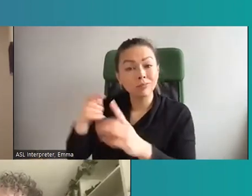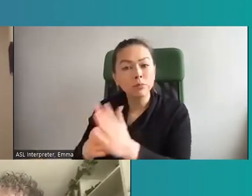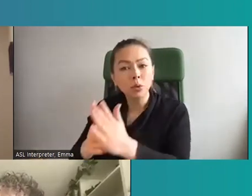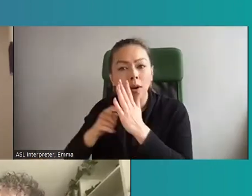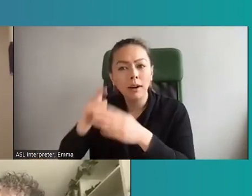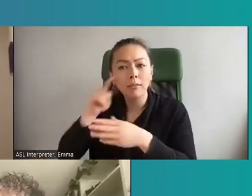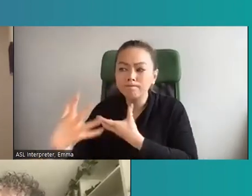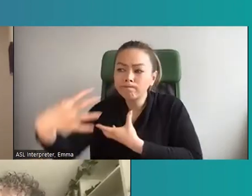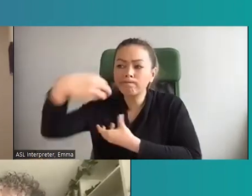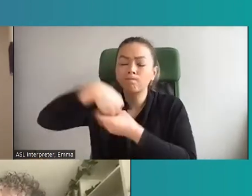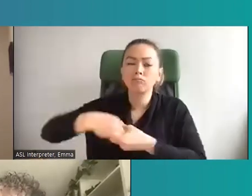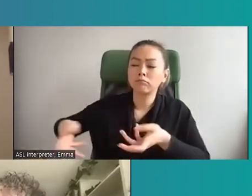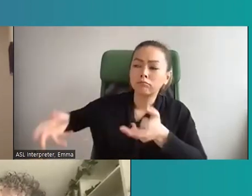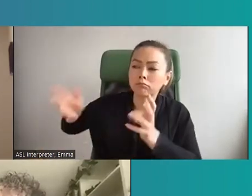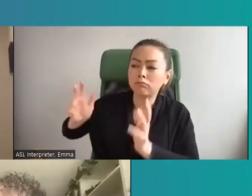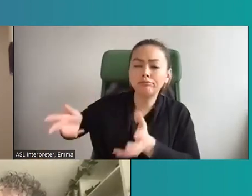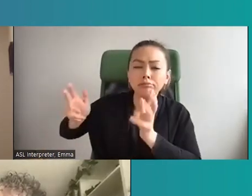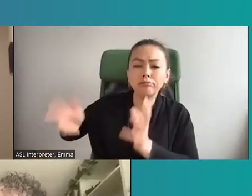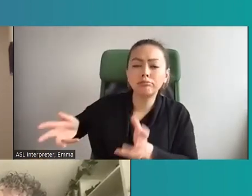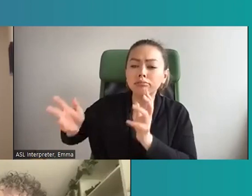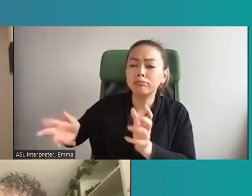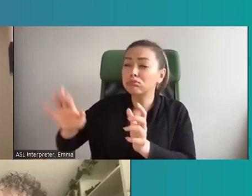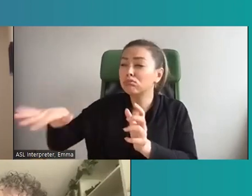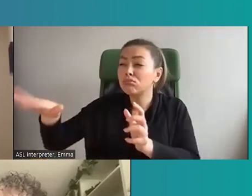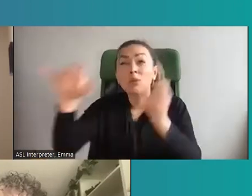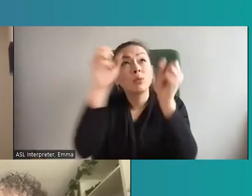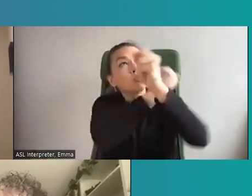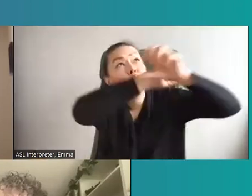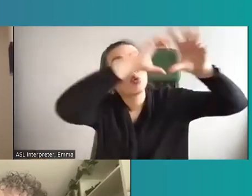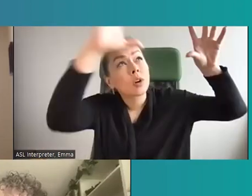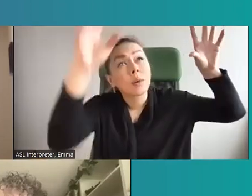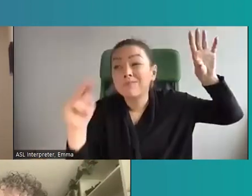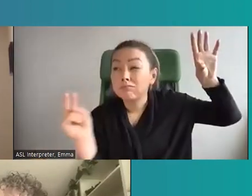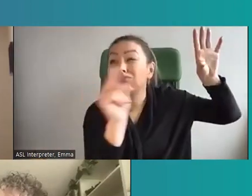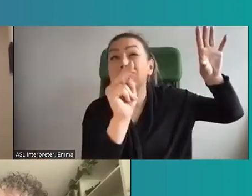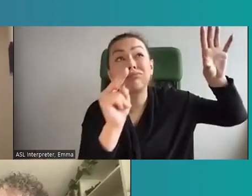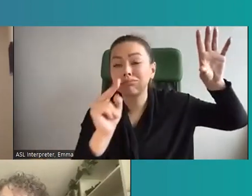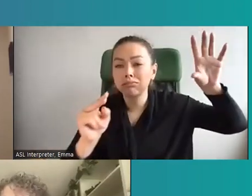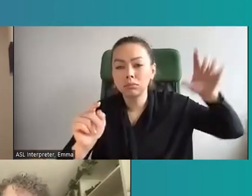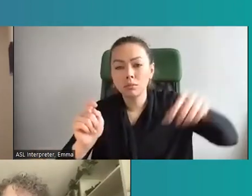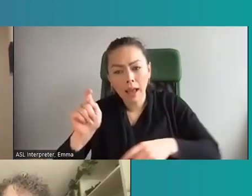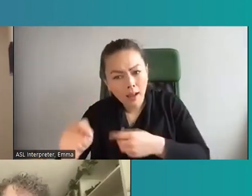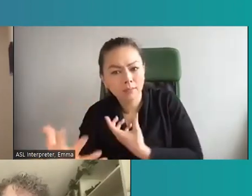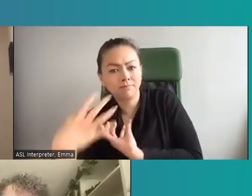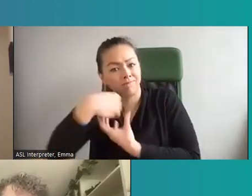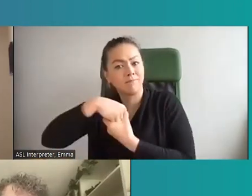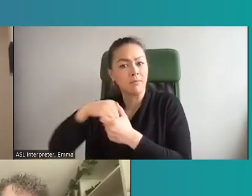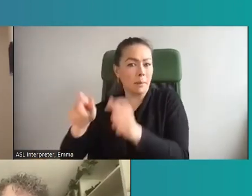our dreams and our hopes. We need people to, to expand our